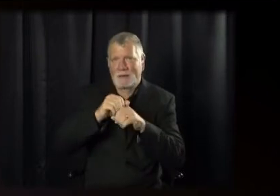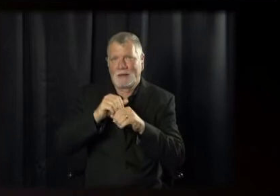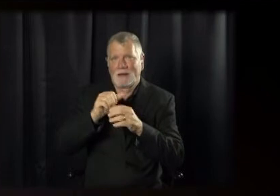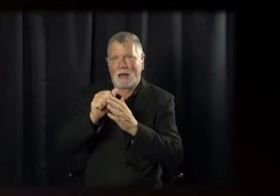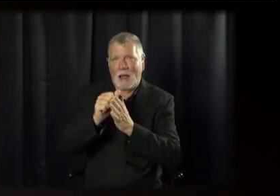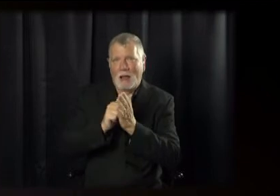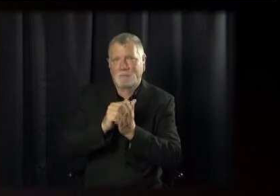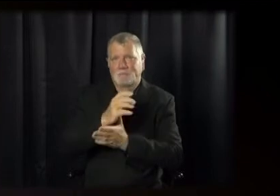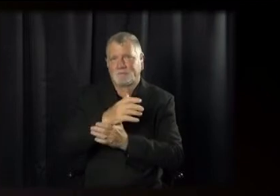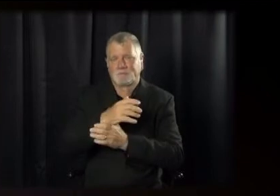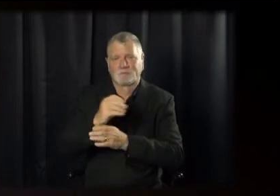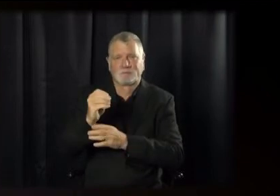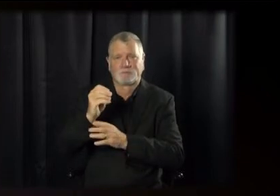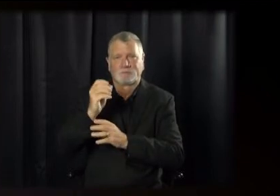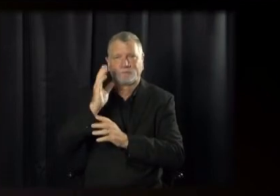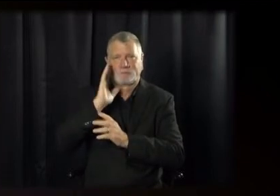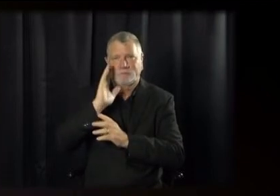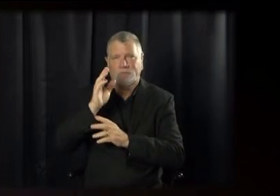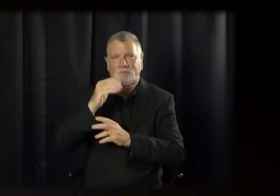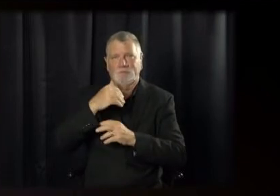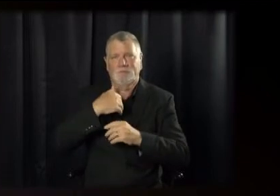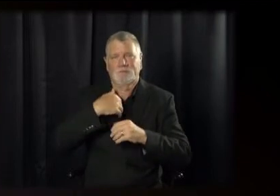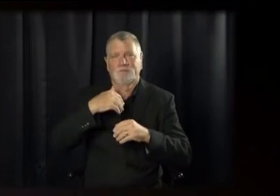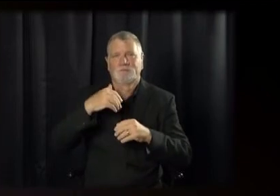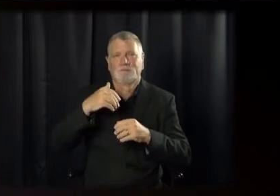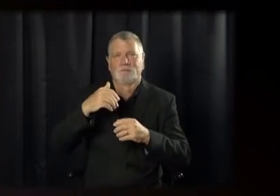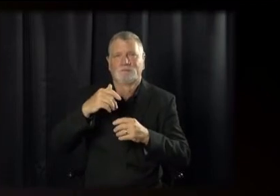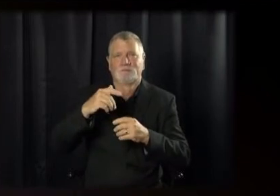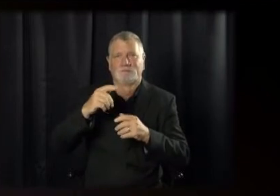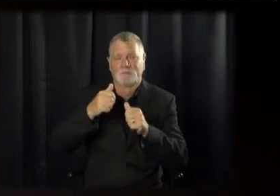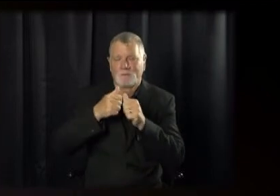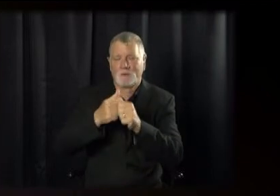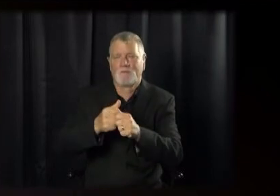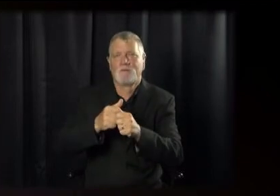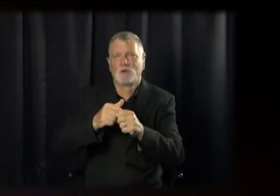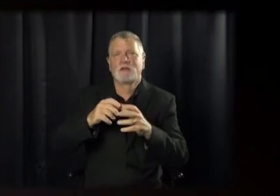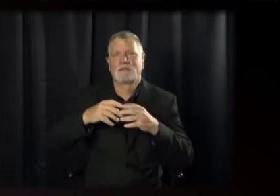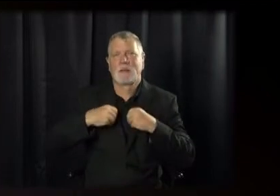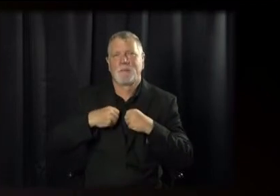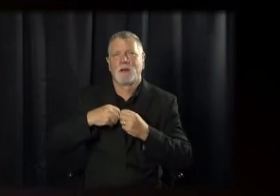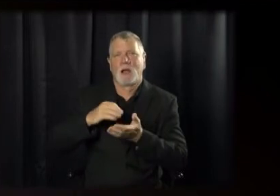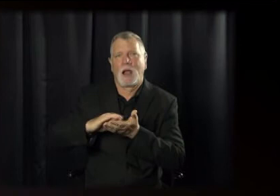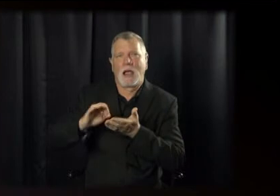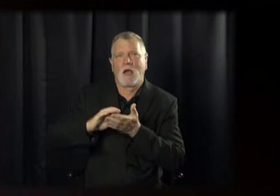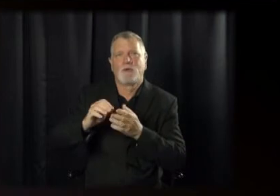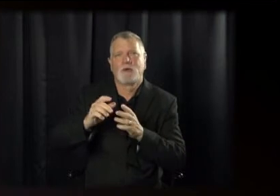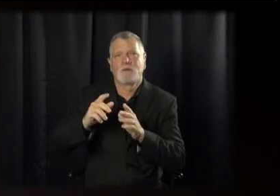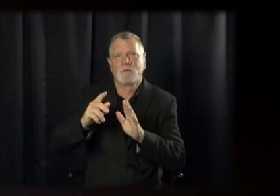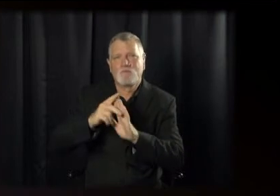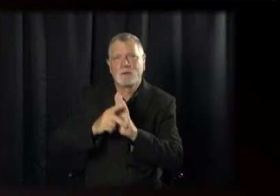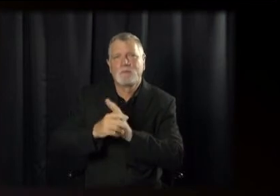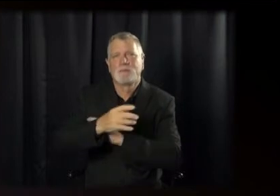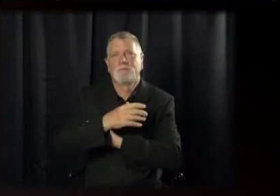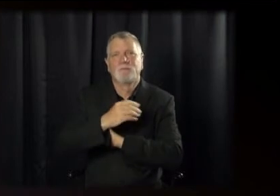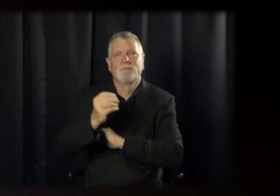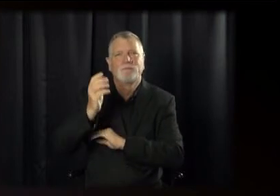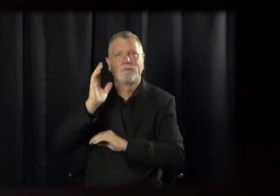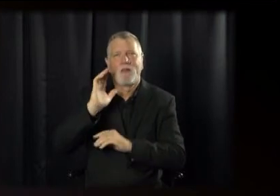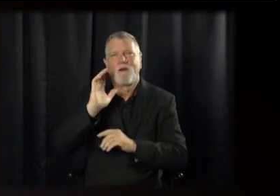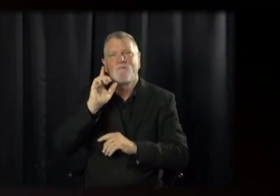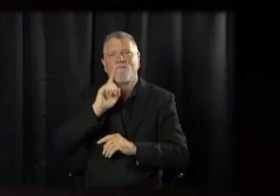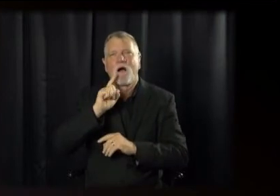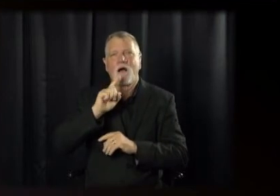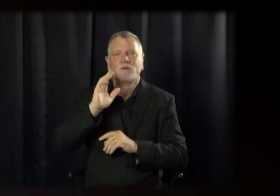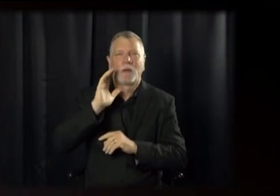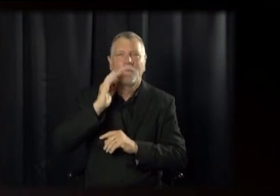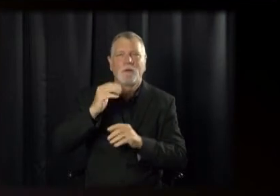the regulatory accounting principles with generally accepted accounting principles to avoid masking losses and creating the false appearance of